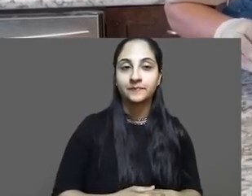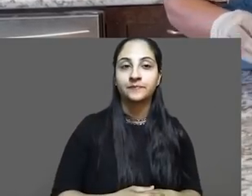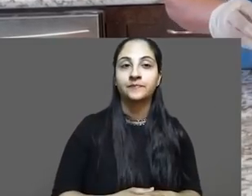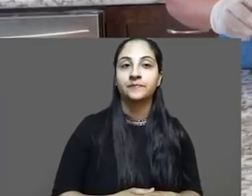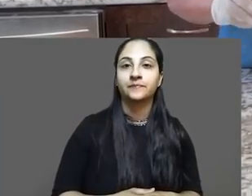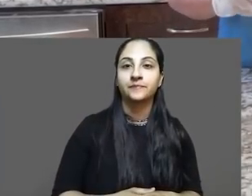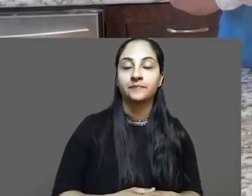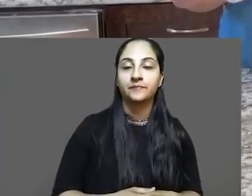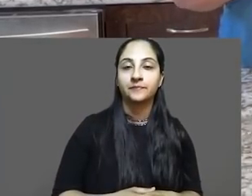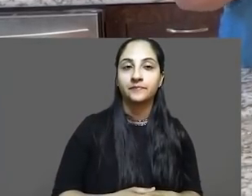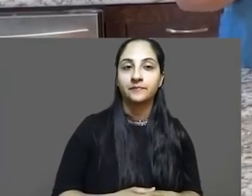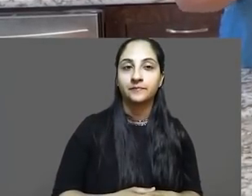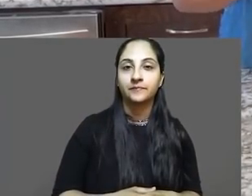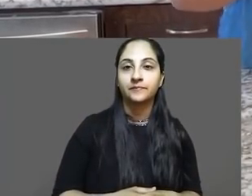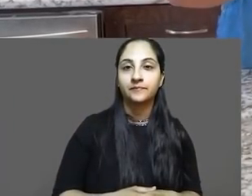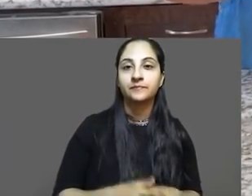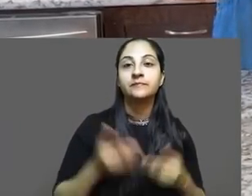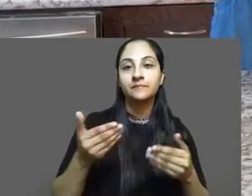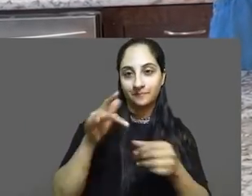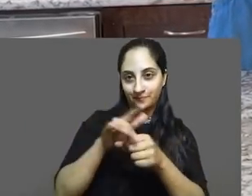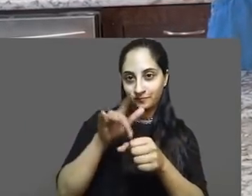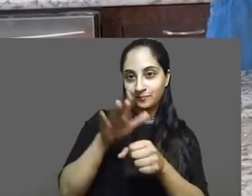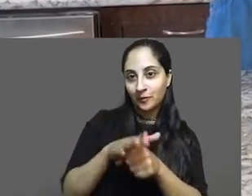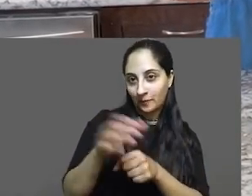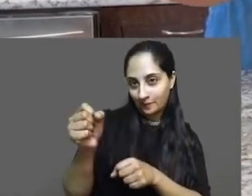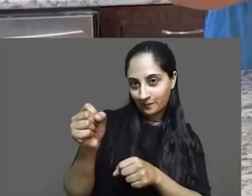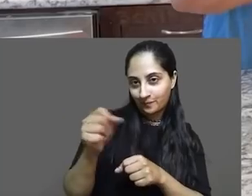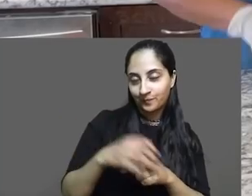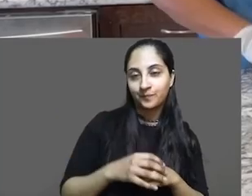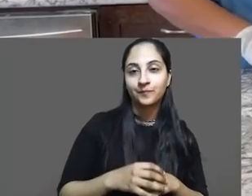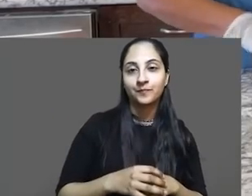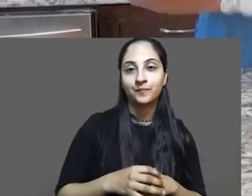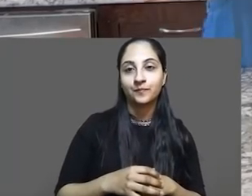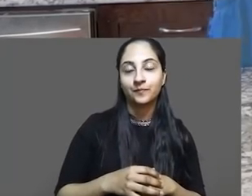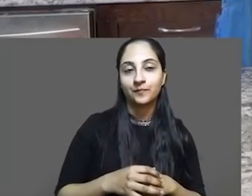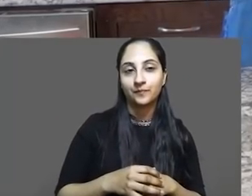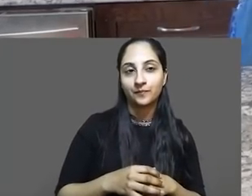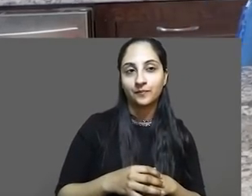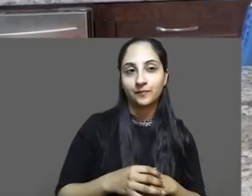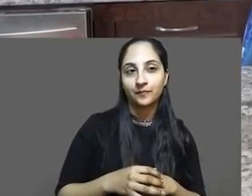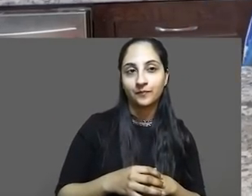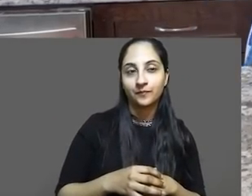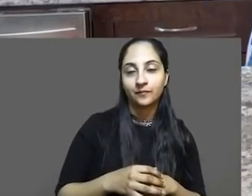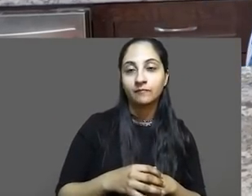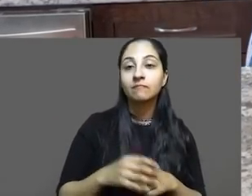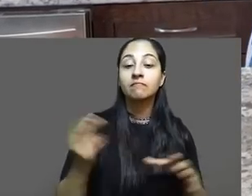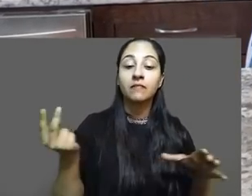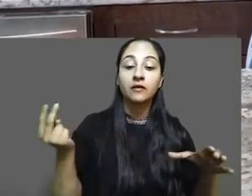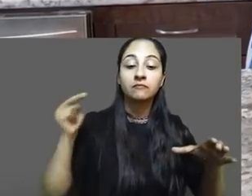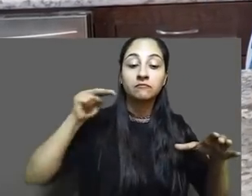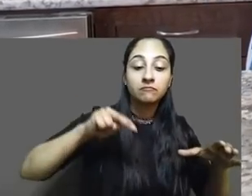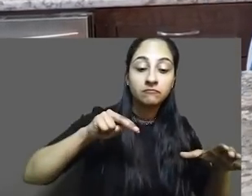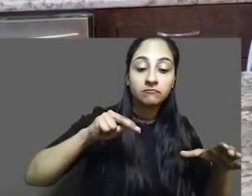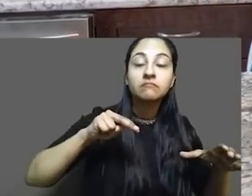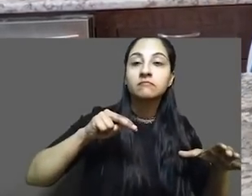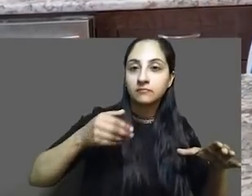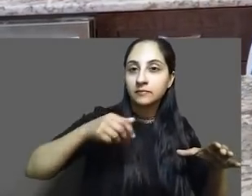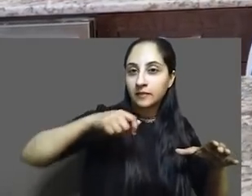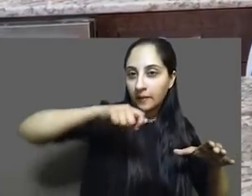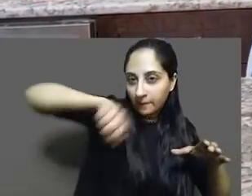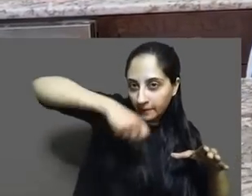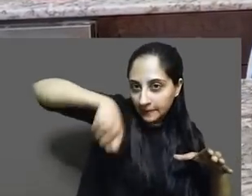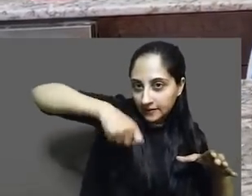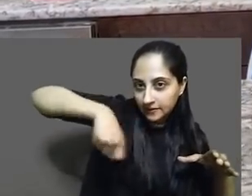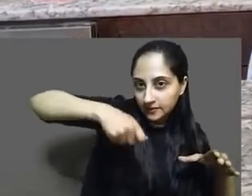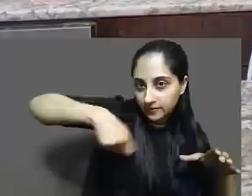And then you can use, yes, the... And all, now that the carnation milk is, the condensed